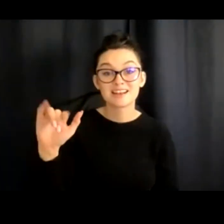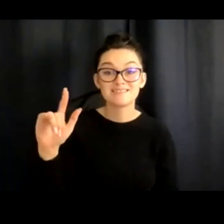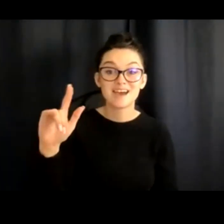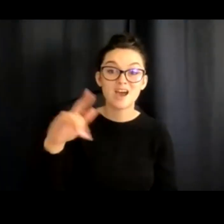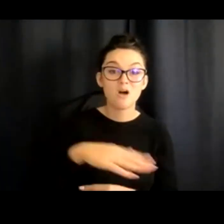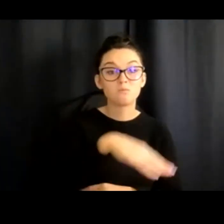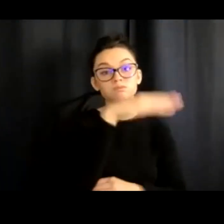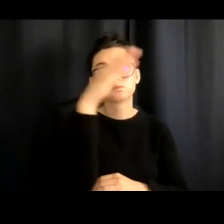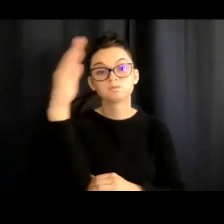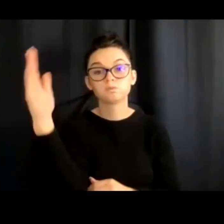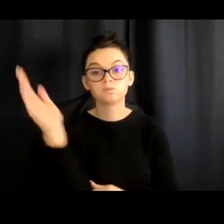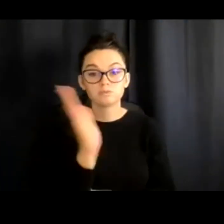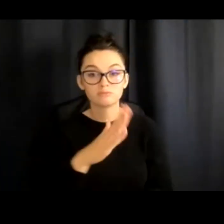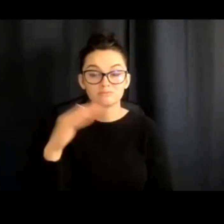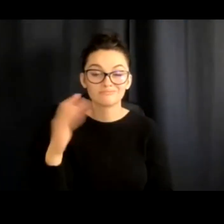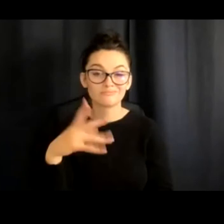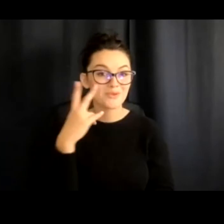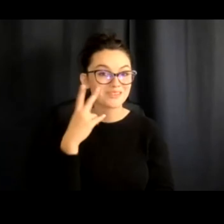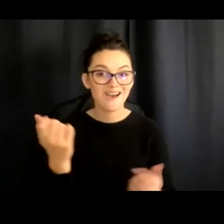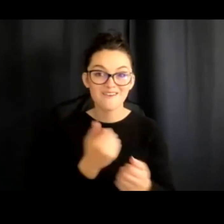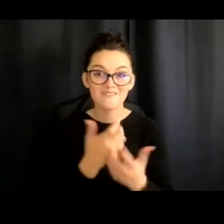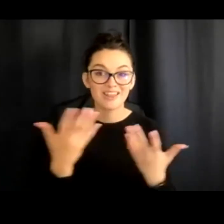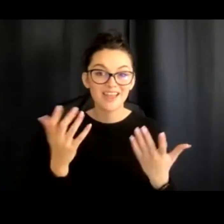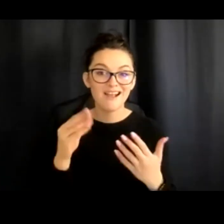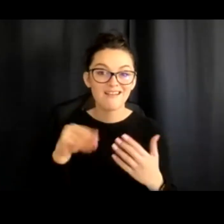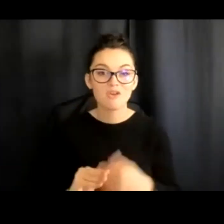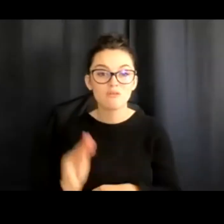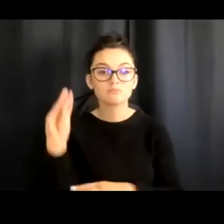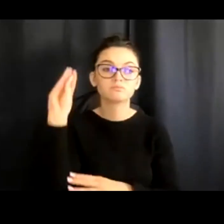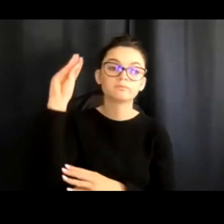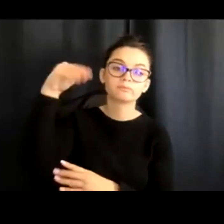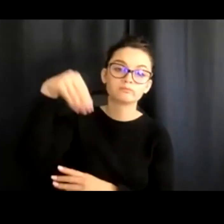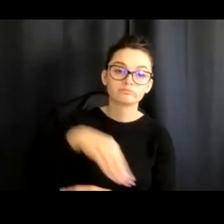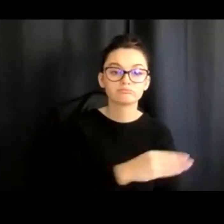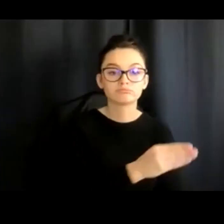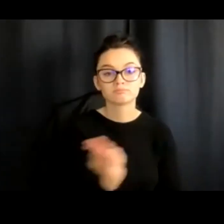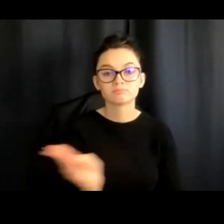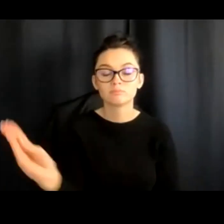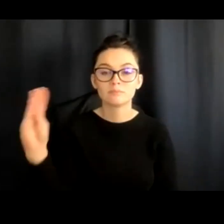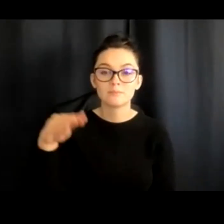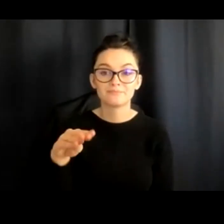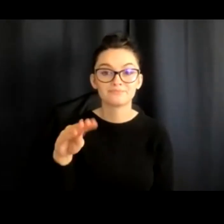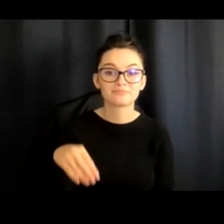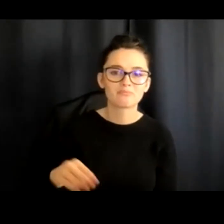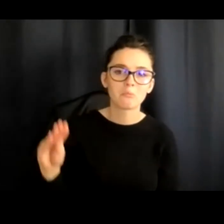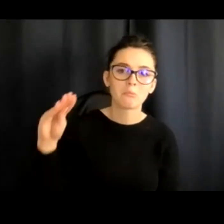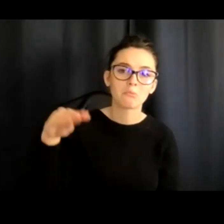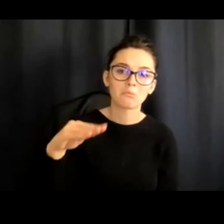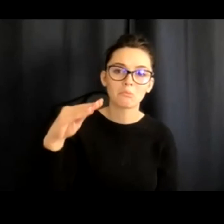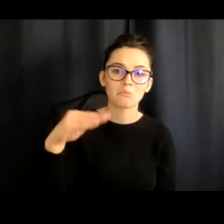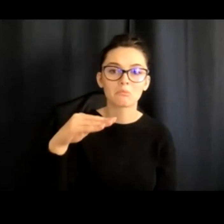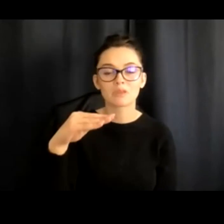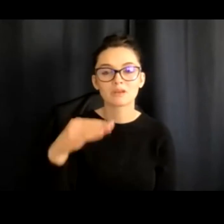the flippers and the head would come up and they would go like, oh, hey. And